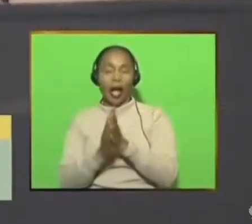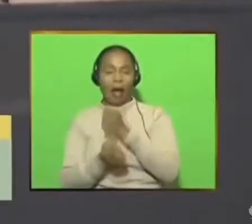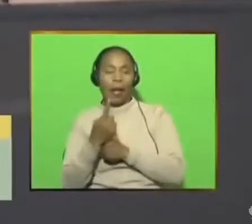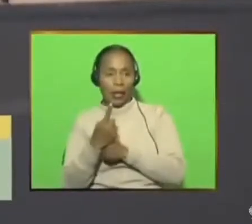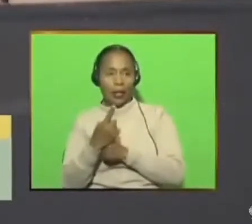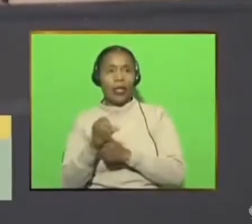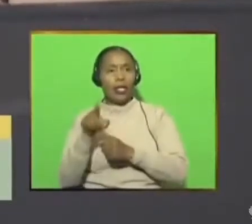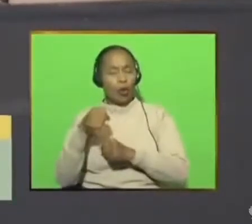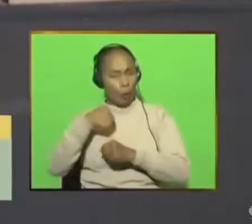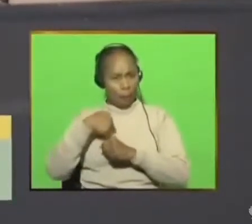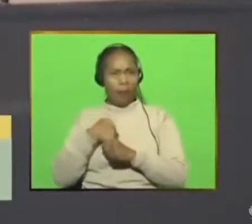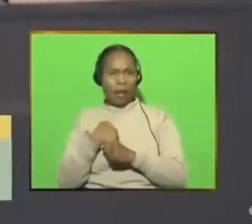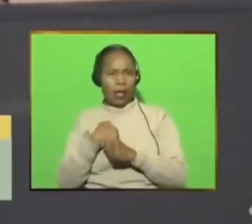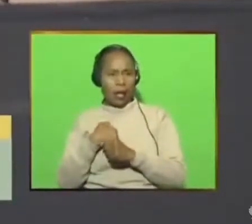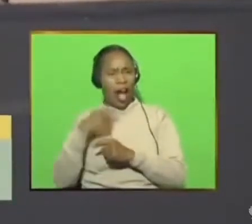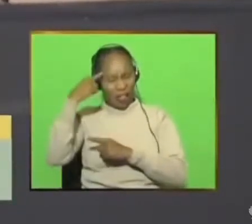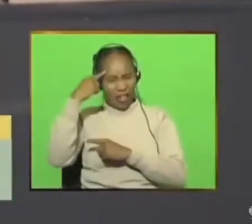there is